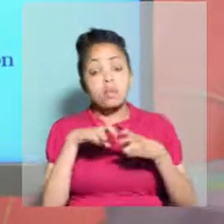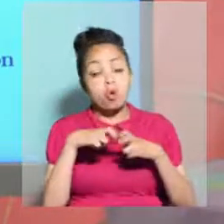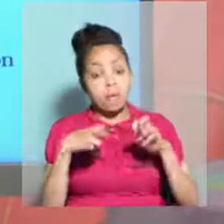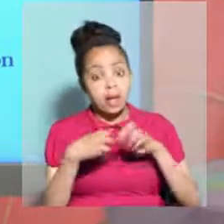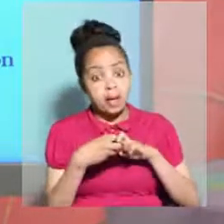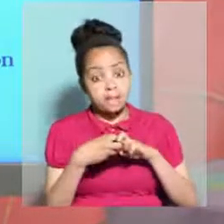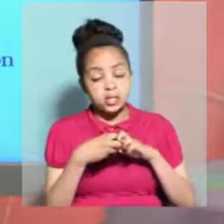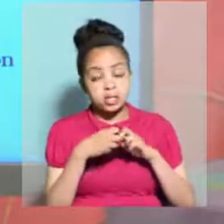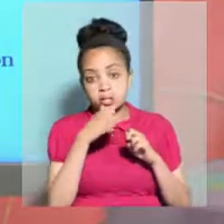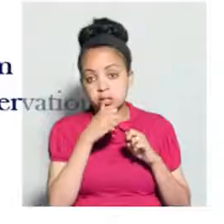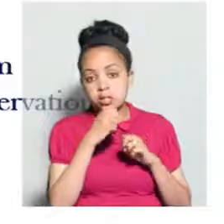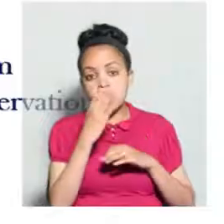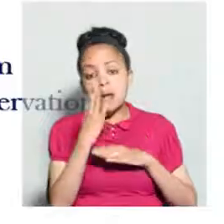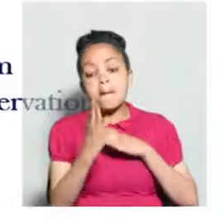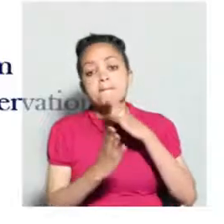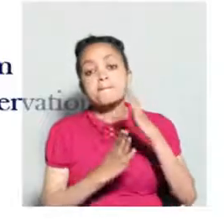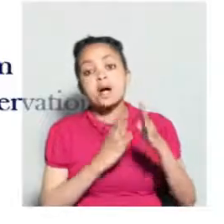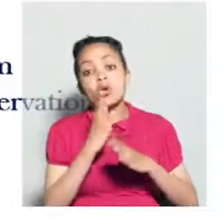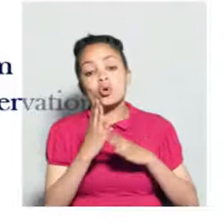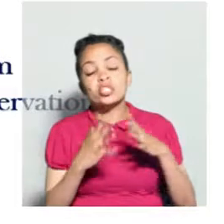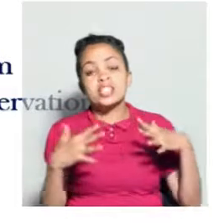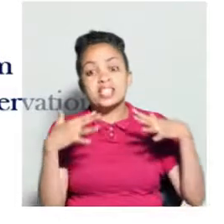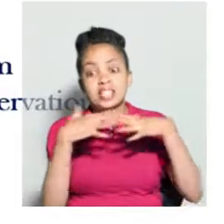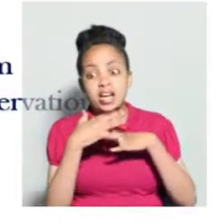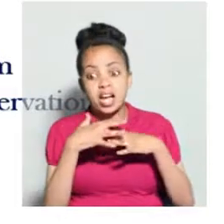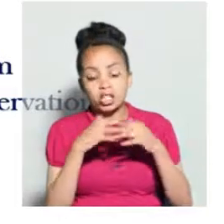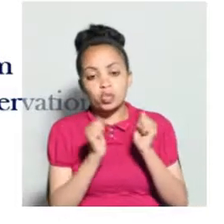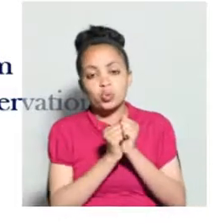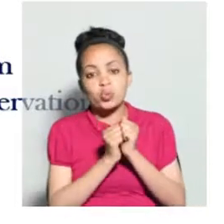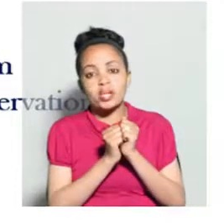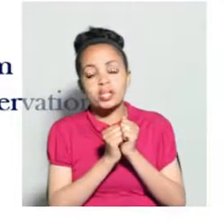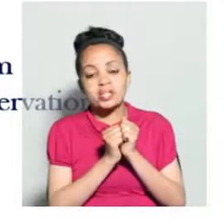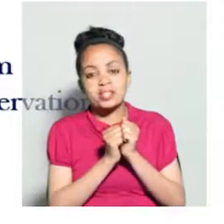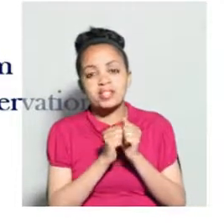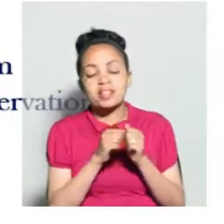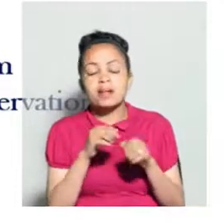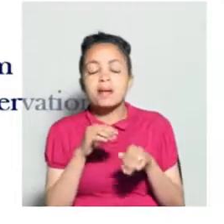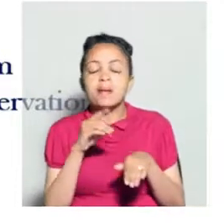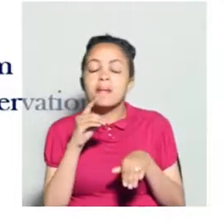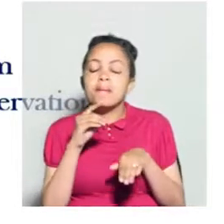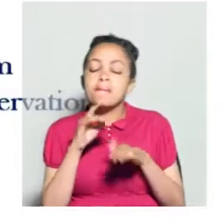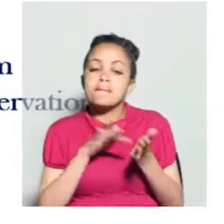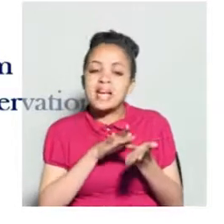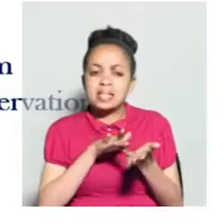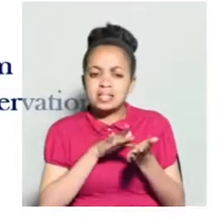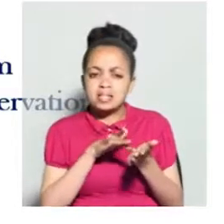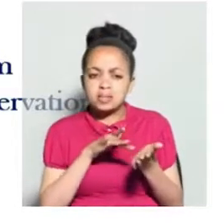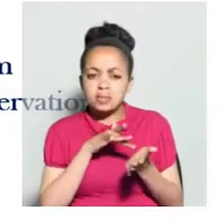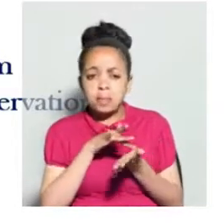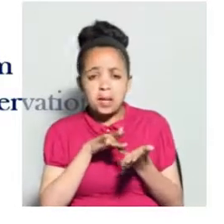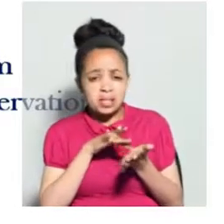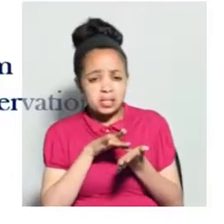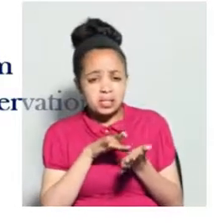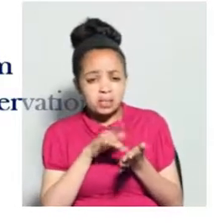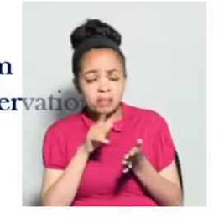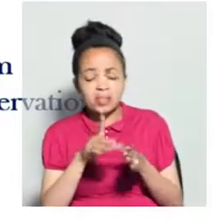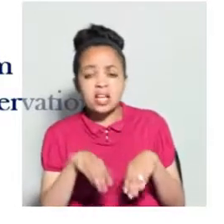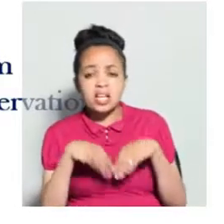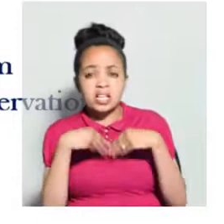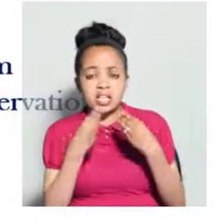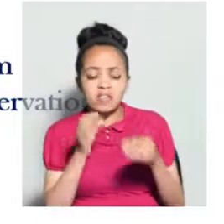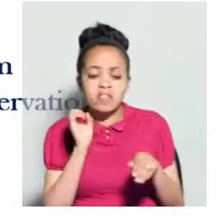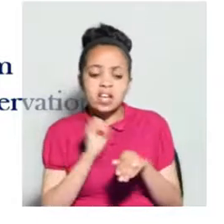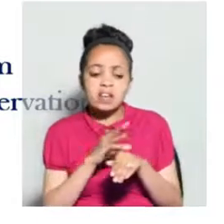is biology interaction with that of medicine. When we say medicine, it can give